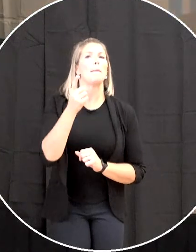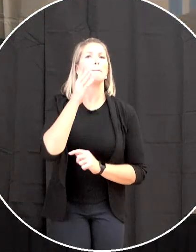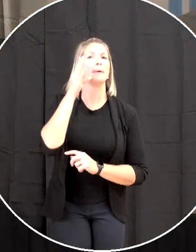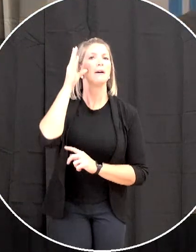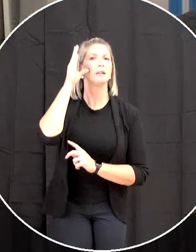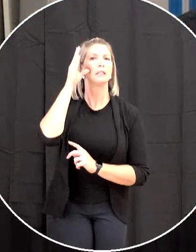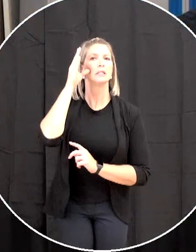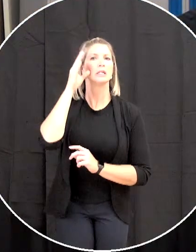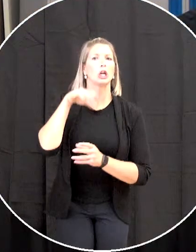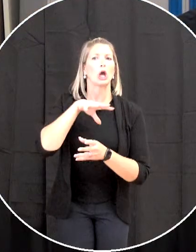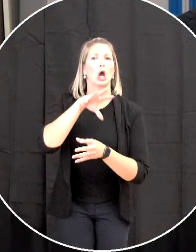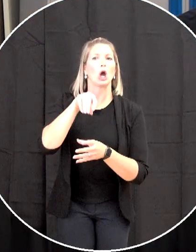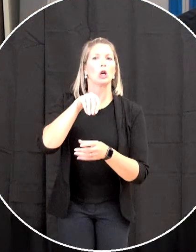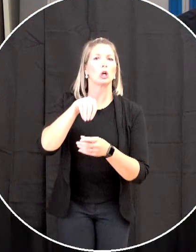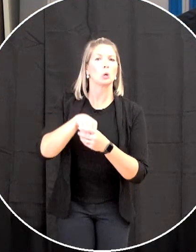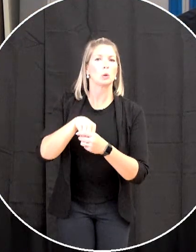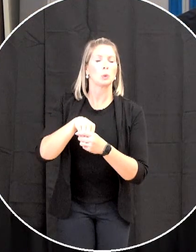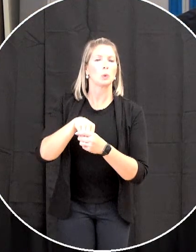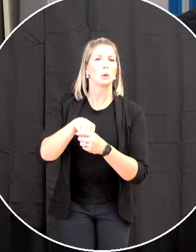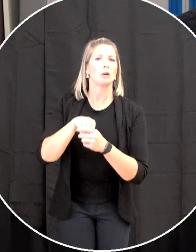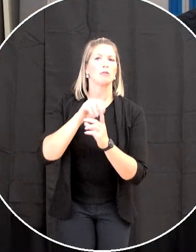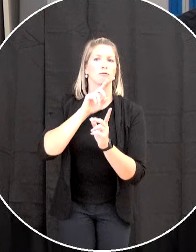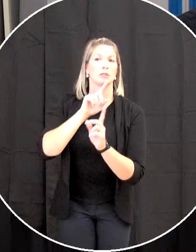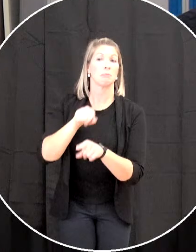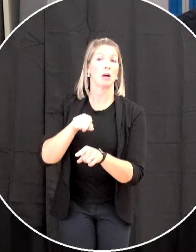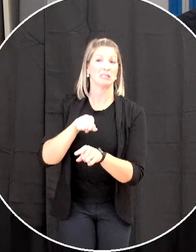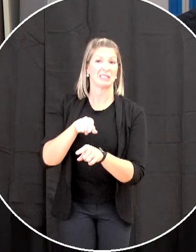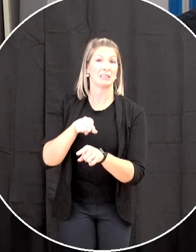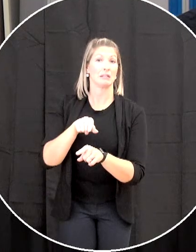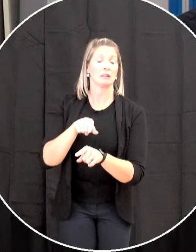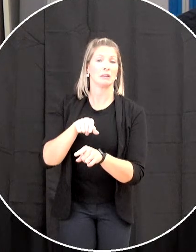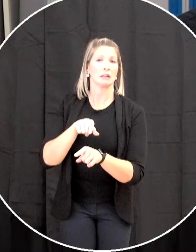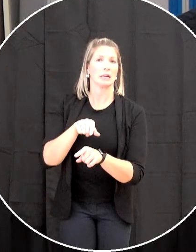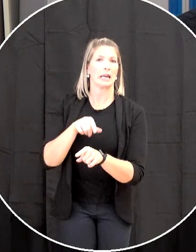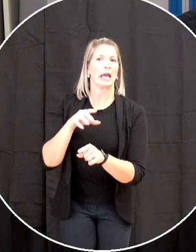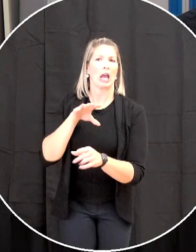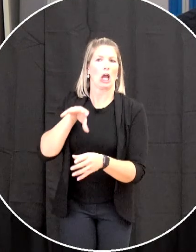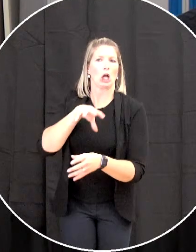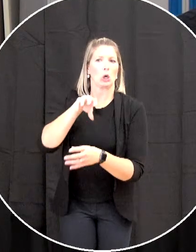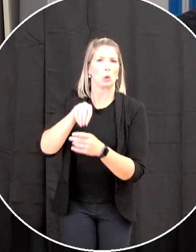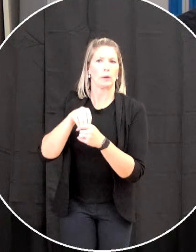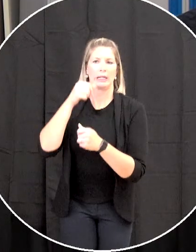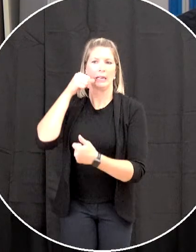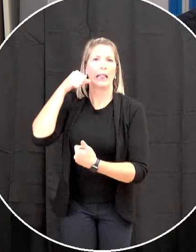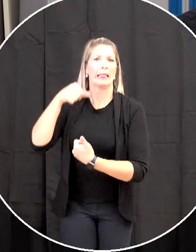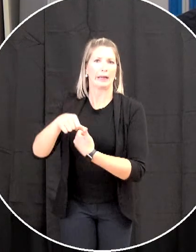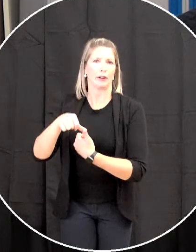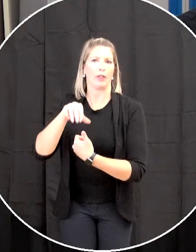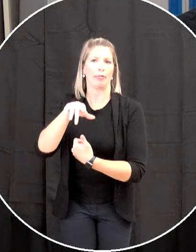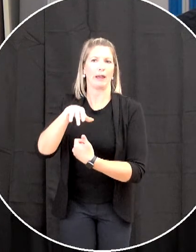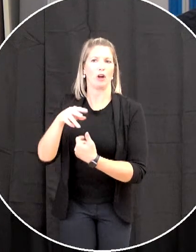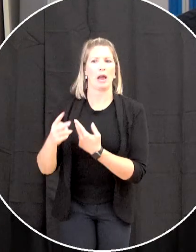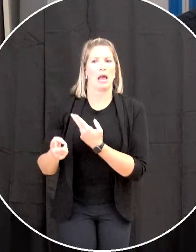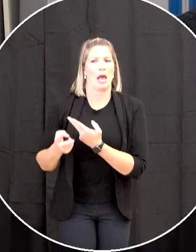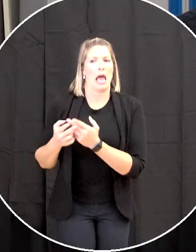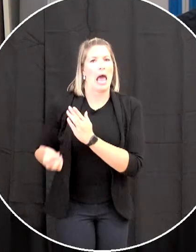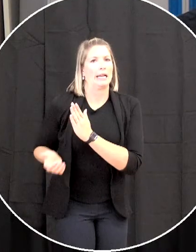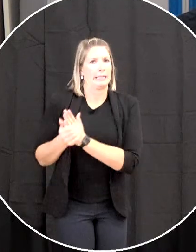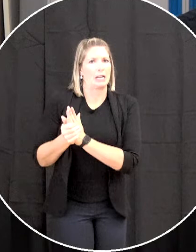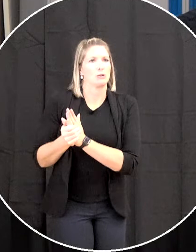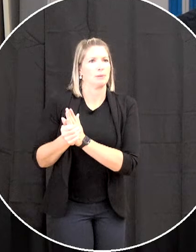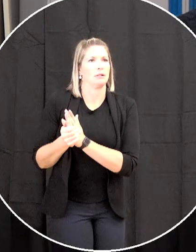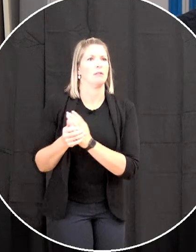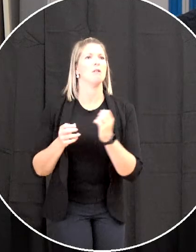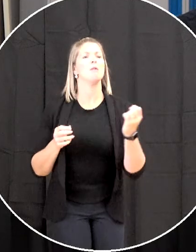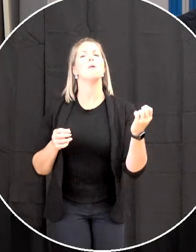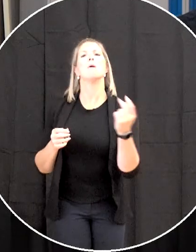she sent a second, parent sent a second email and included the letter embedded in that, so you can find it there.